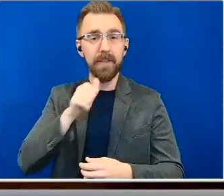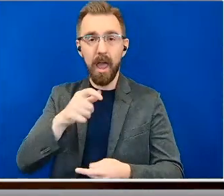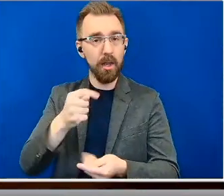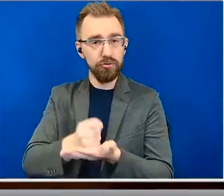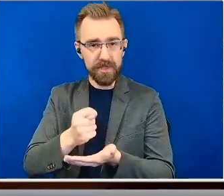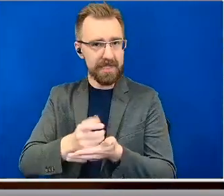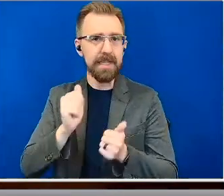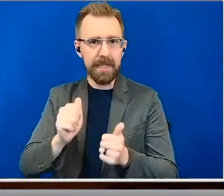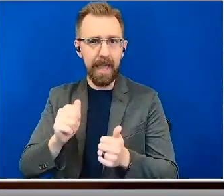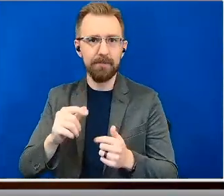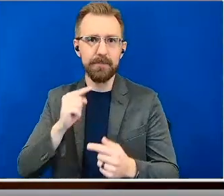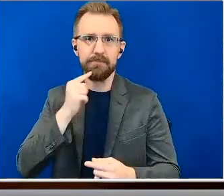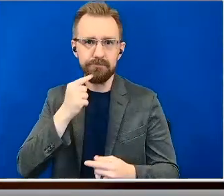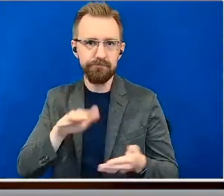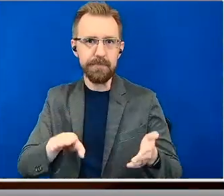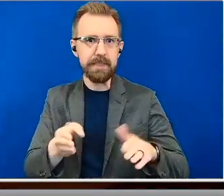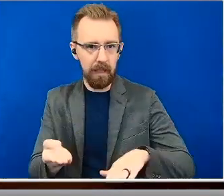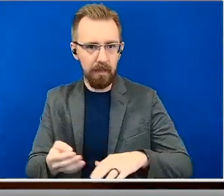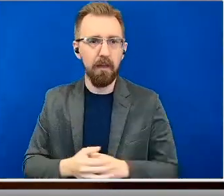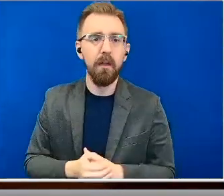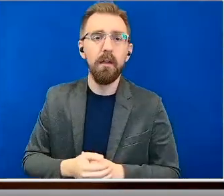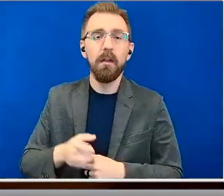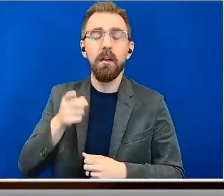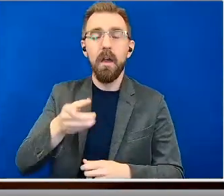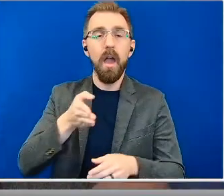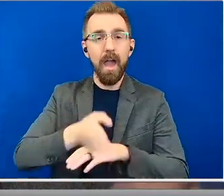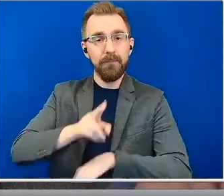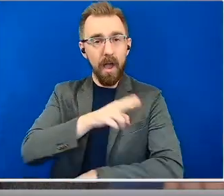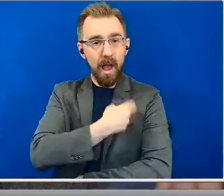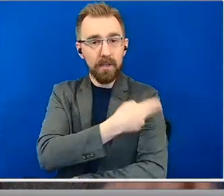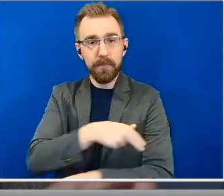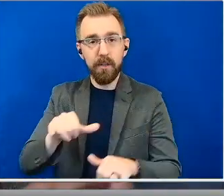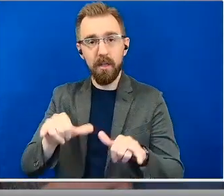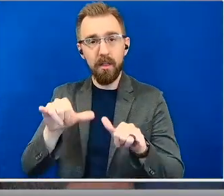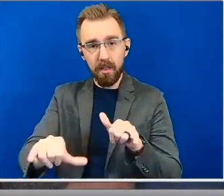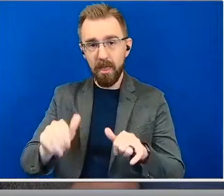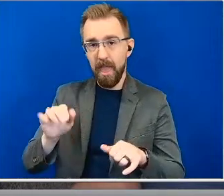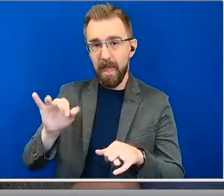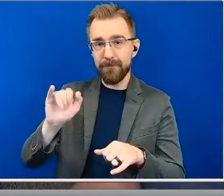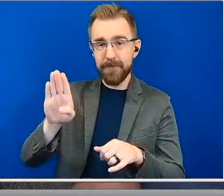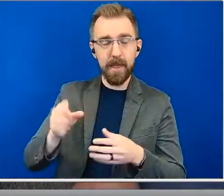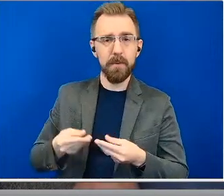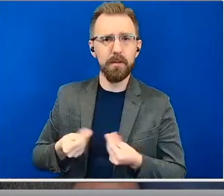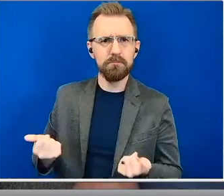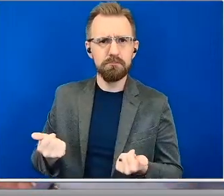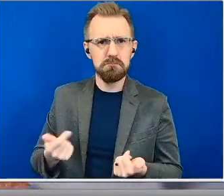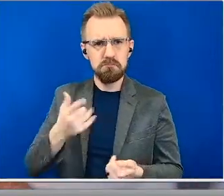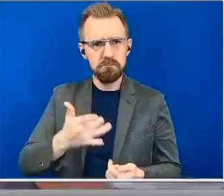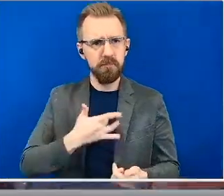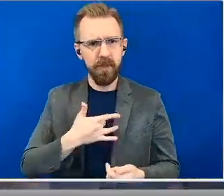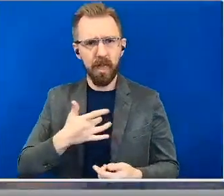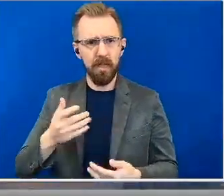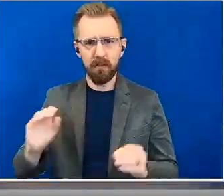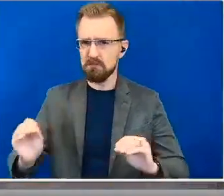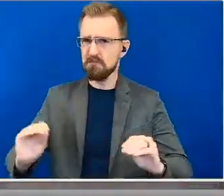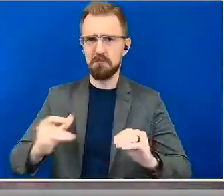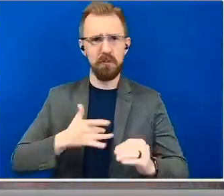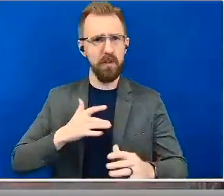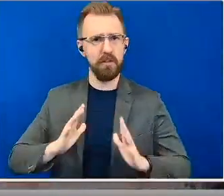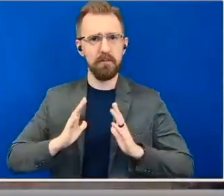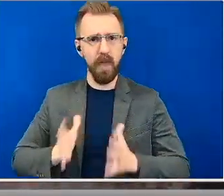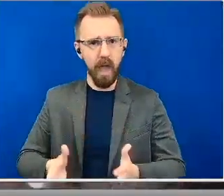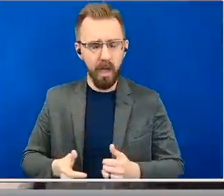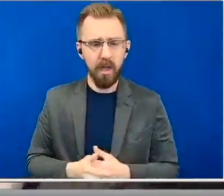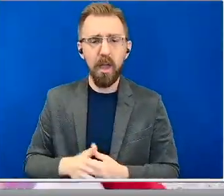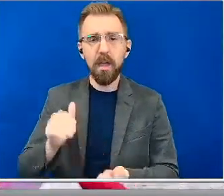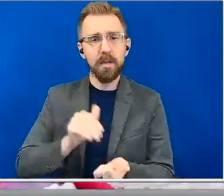days in the hospital, Daryle says the Afib went away. I had no symptoms. I felt fine. Doctors sent him home.